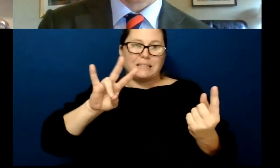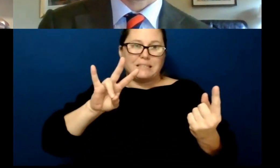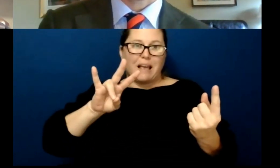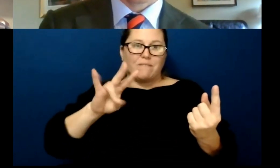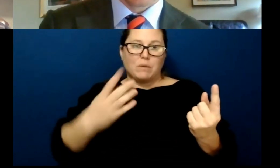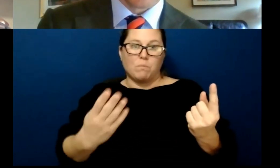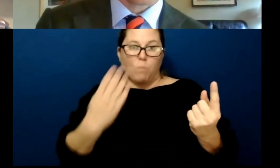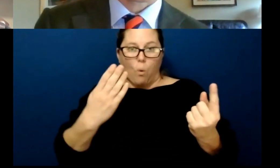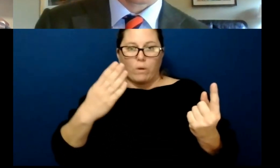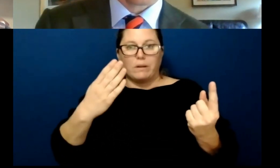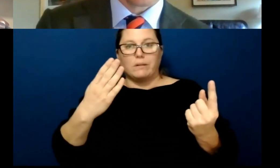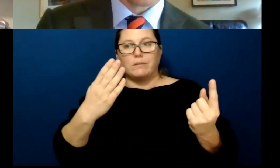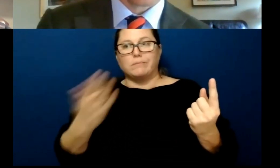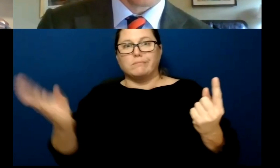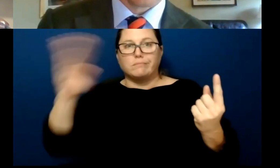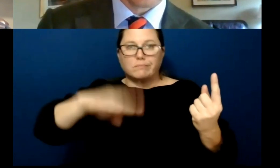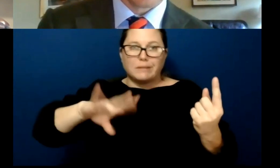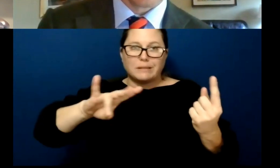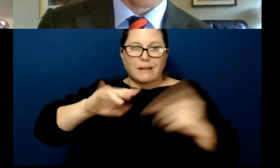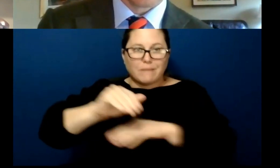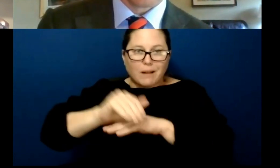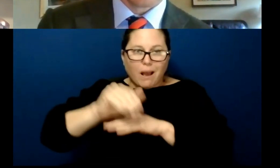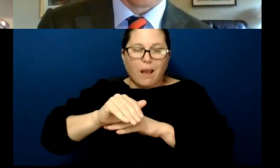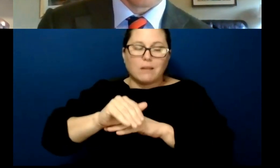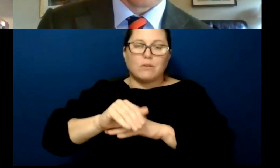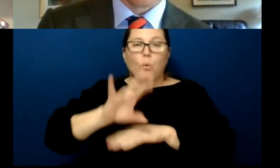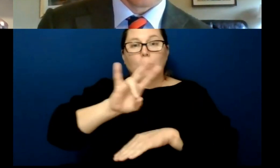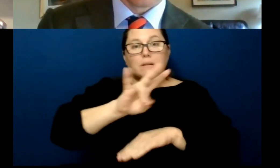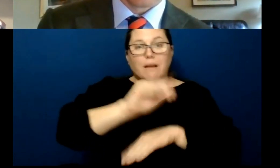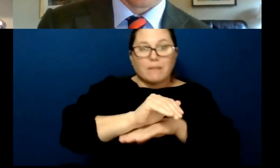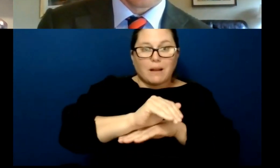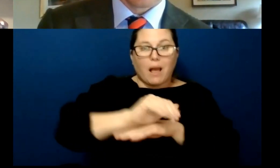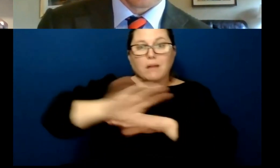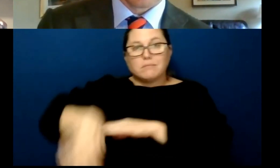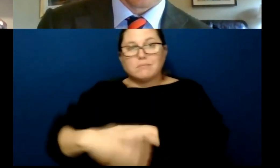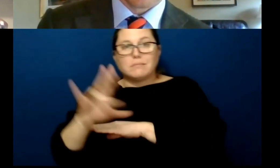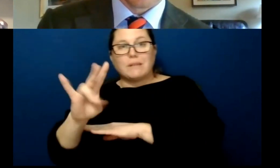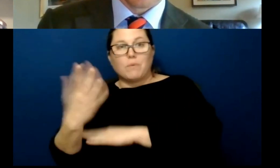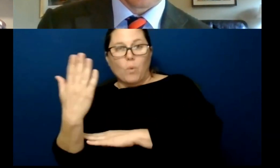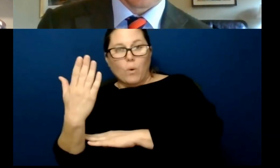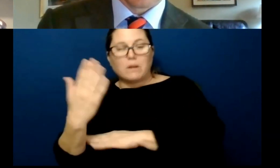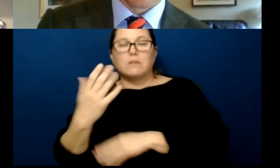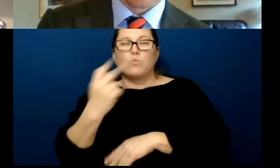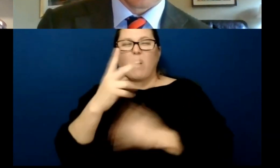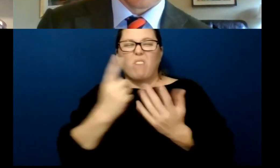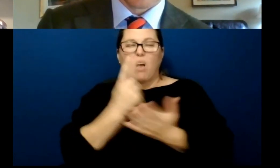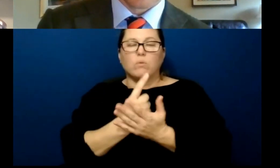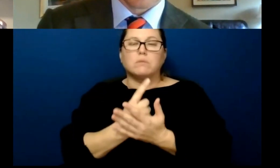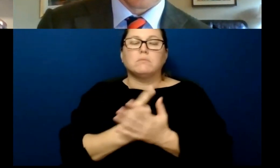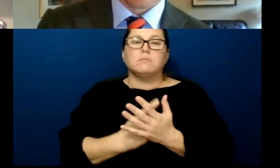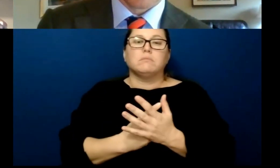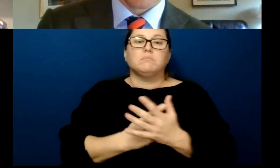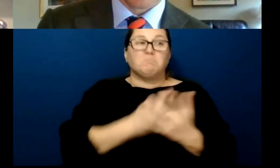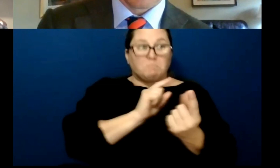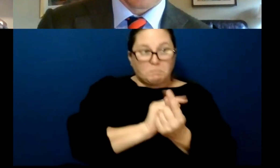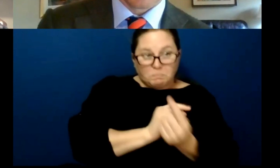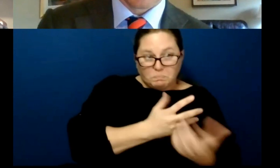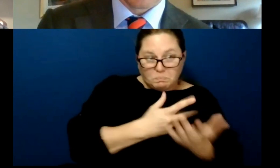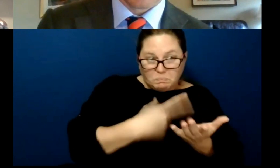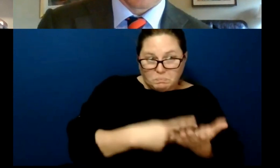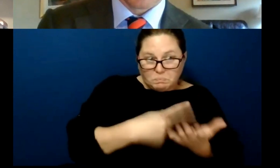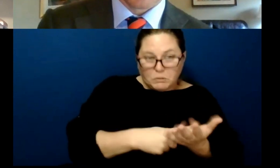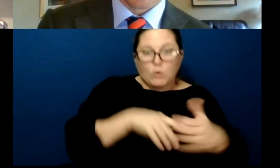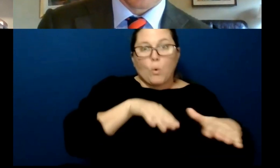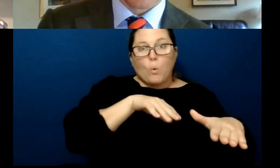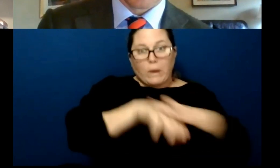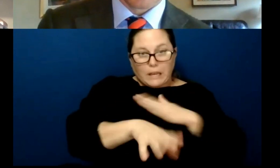or sometimes when it's busy a little later. And you get report on your patients. Typically you go into the rooms, kind of talk about the patients